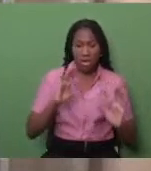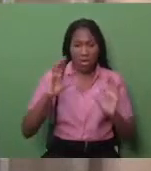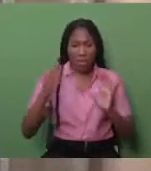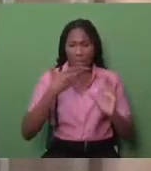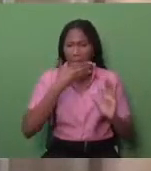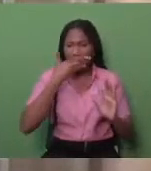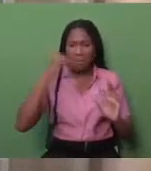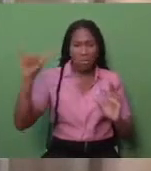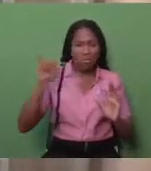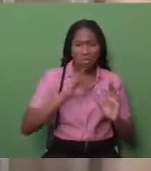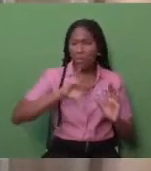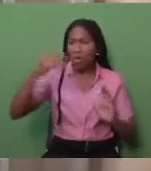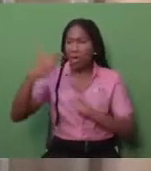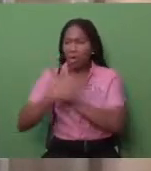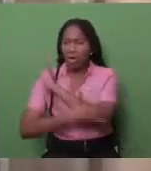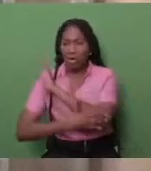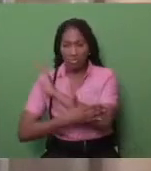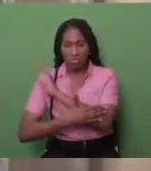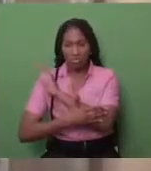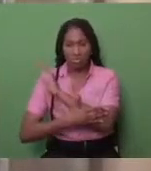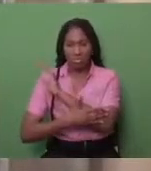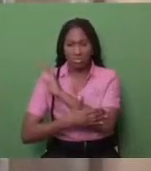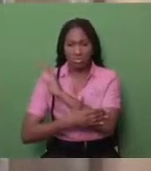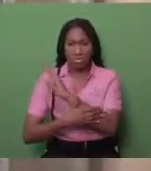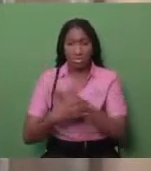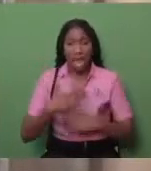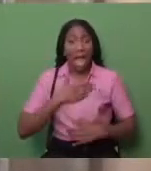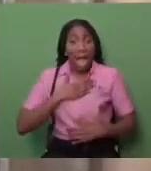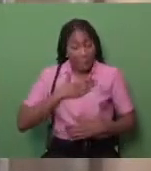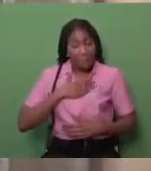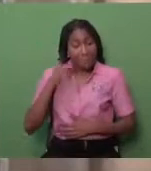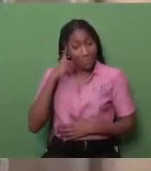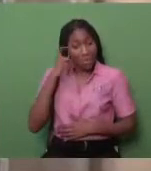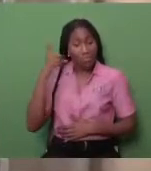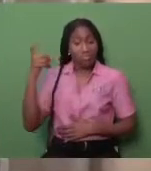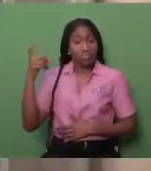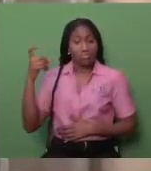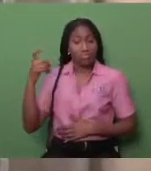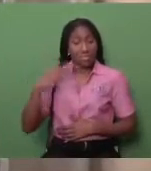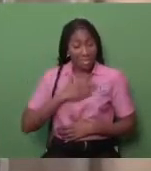offer. But wait, that was my vision. That is what we were working towards.